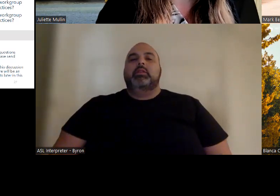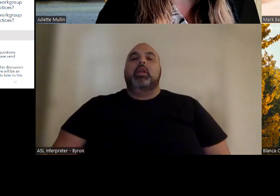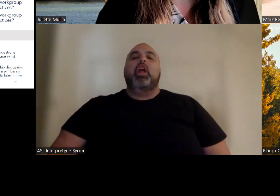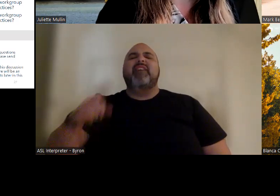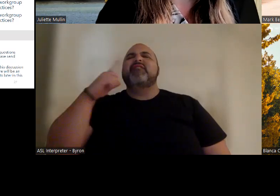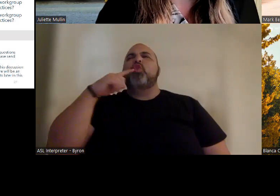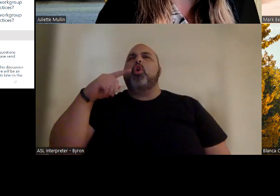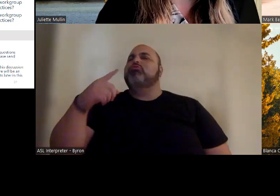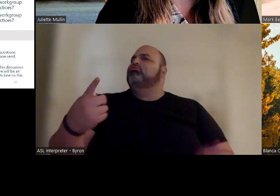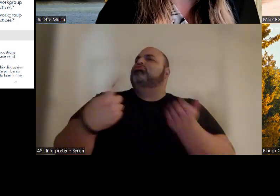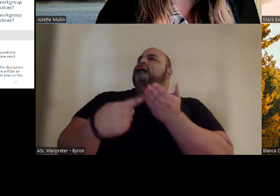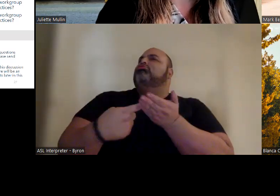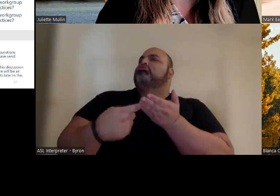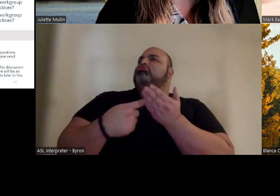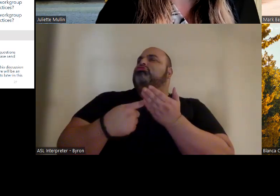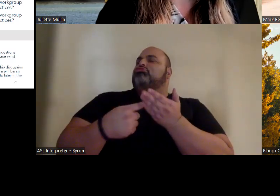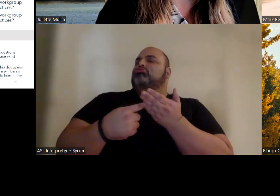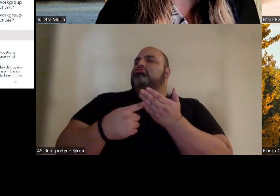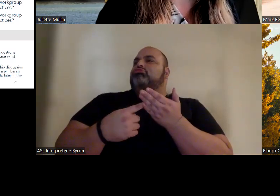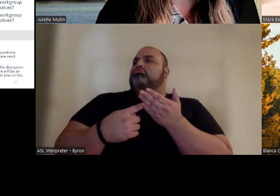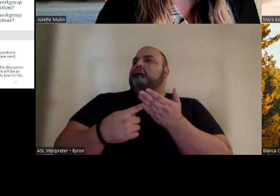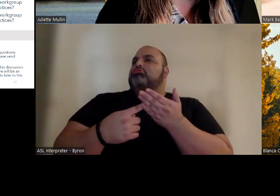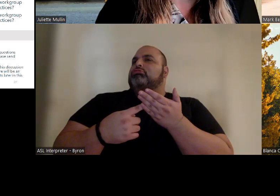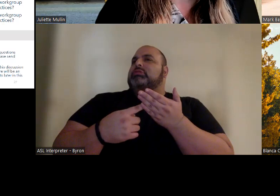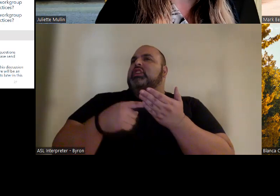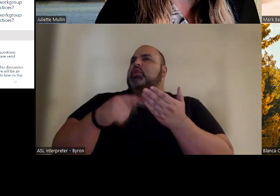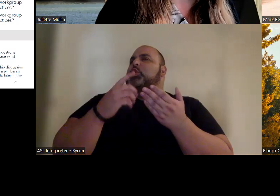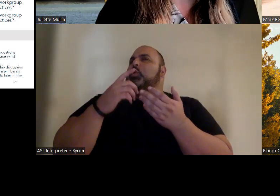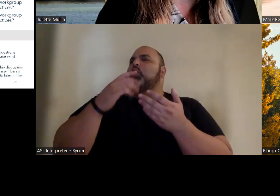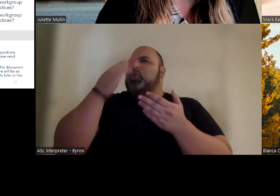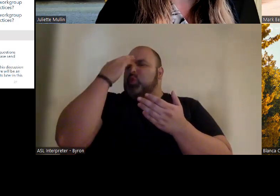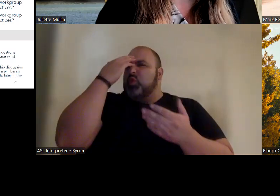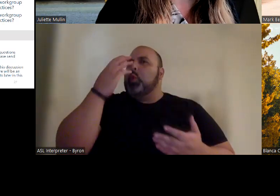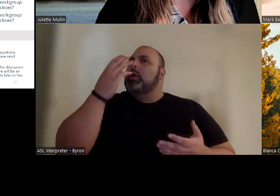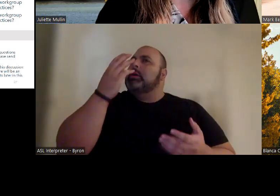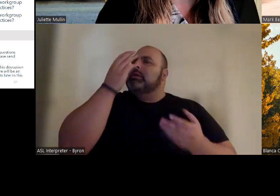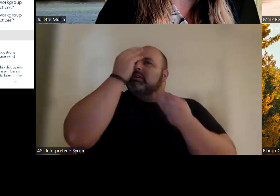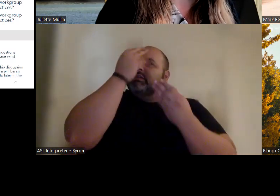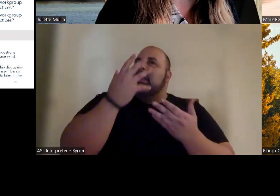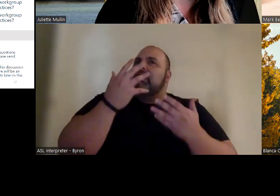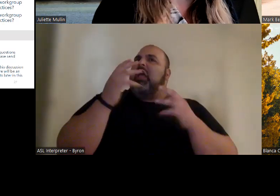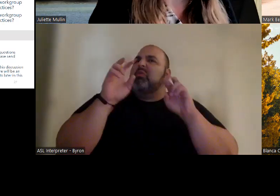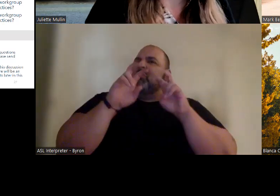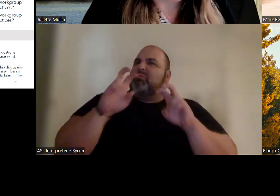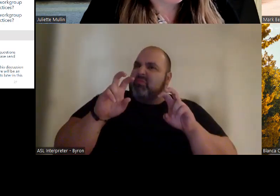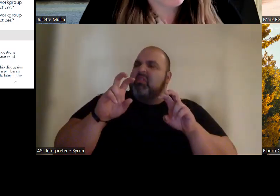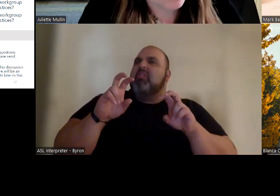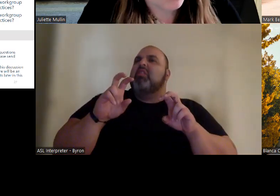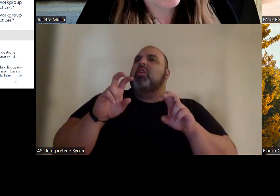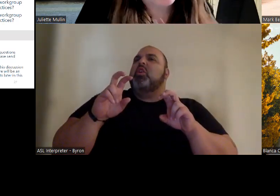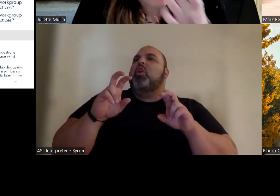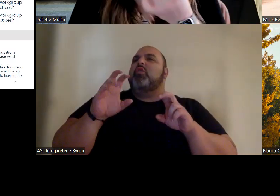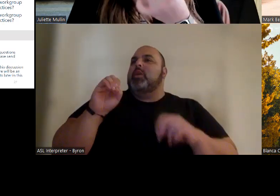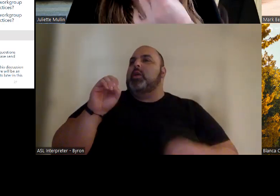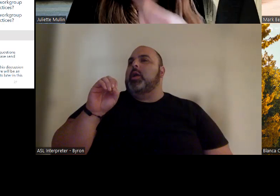add that what what the data with the long term care ombudsman program